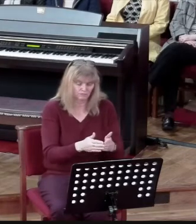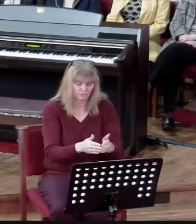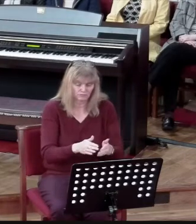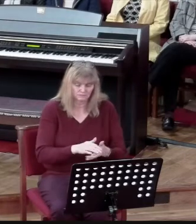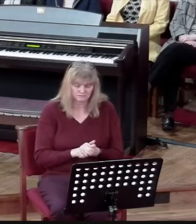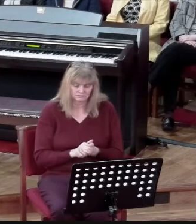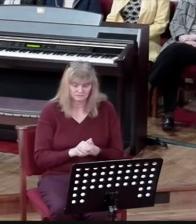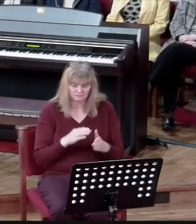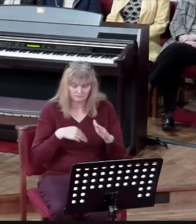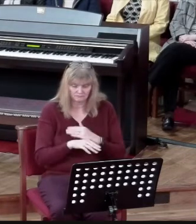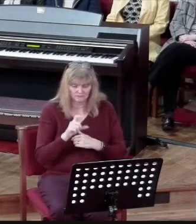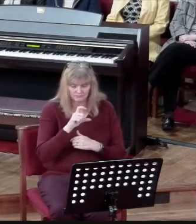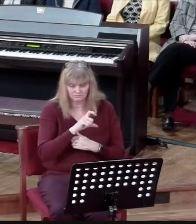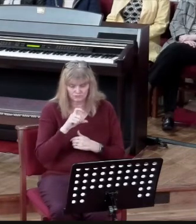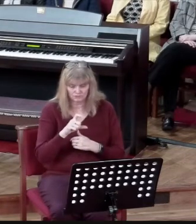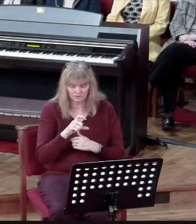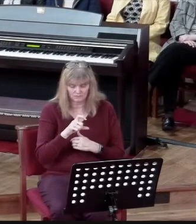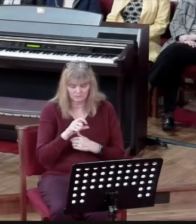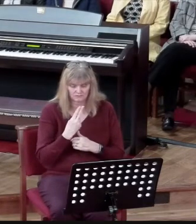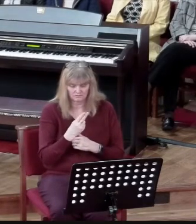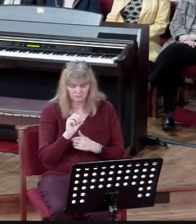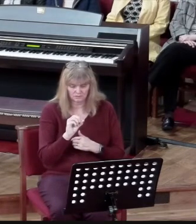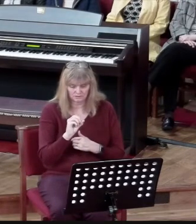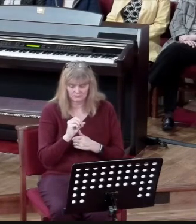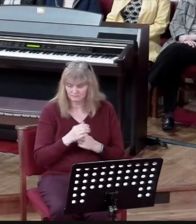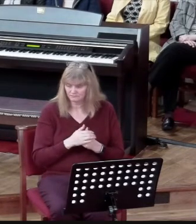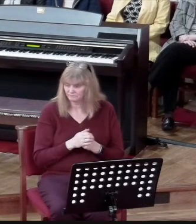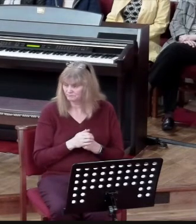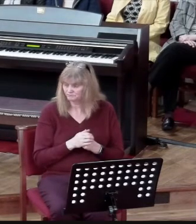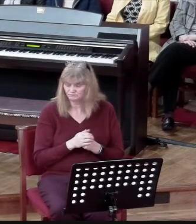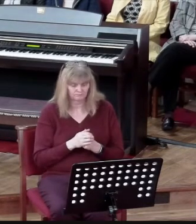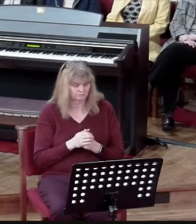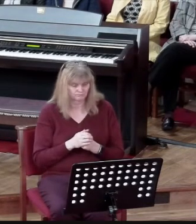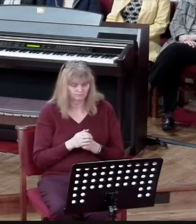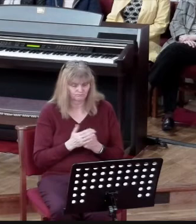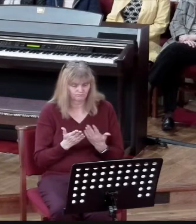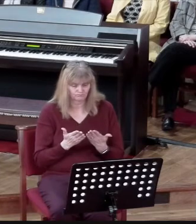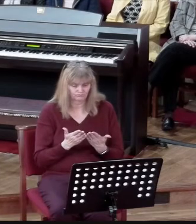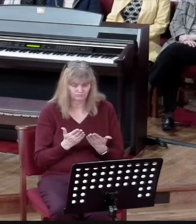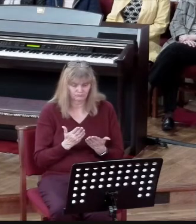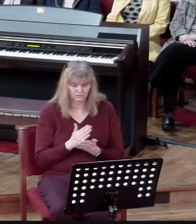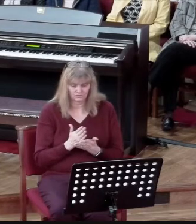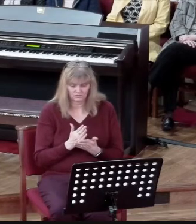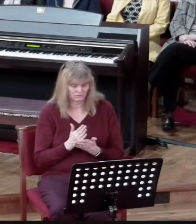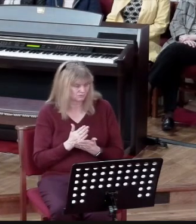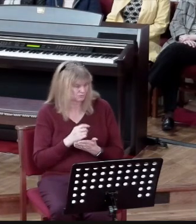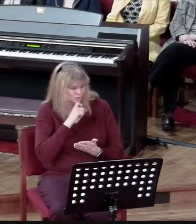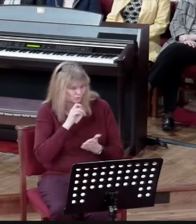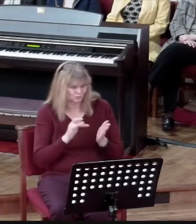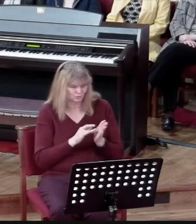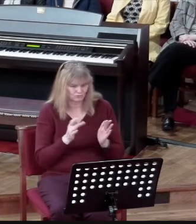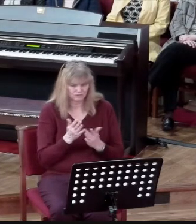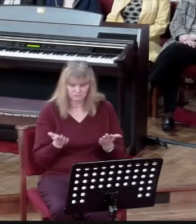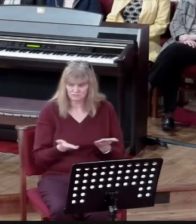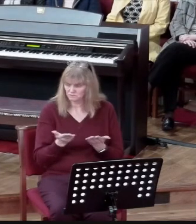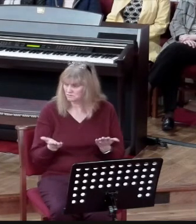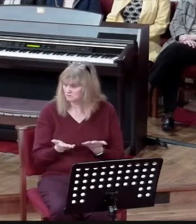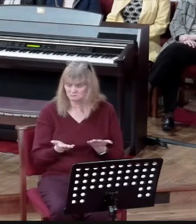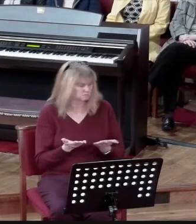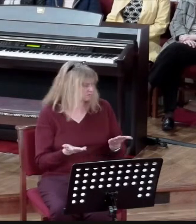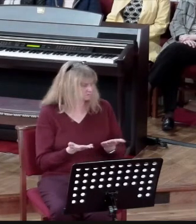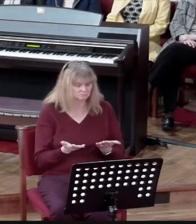chapter 20. Jesus performed many other signs in the presence of his disciples, which are not recorded in this book. But these